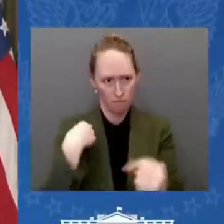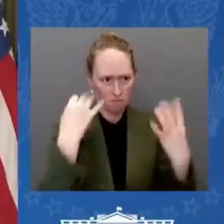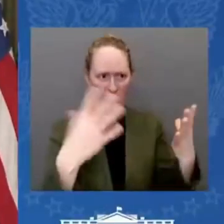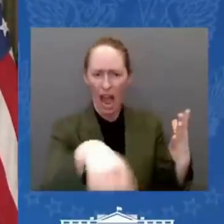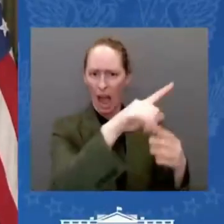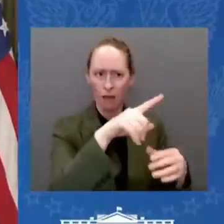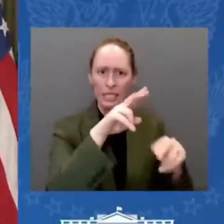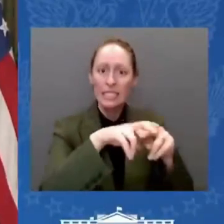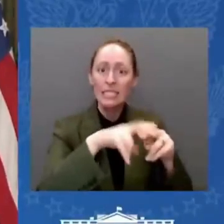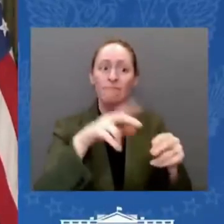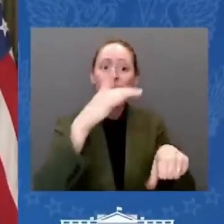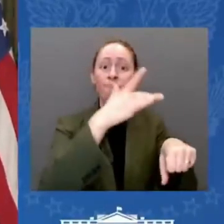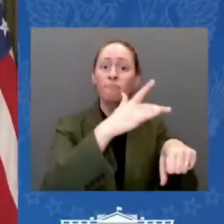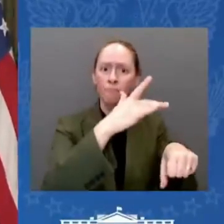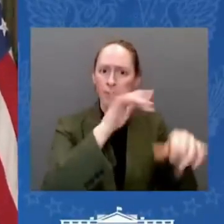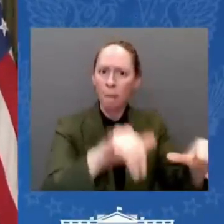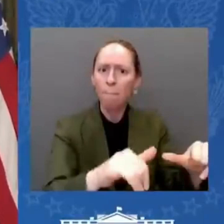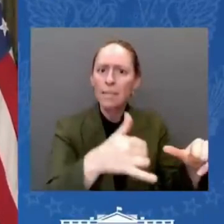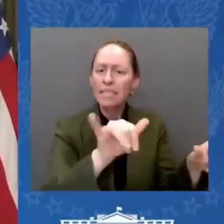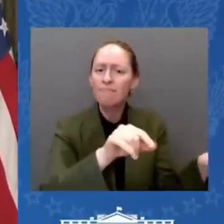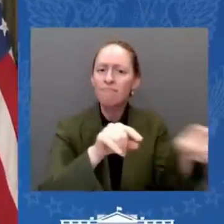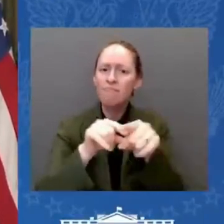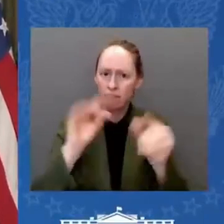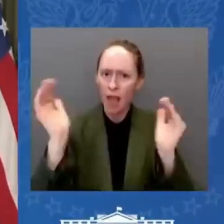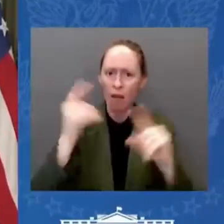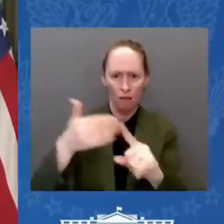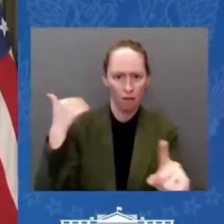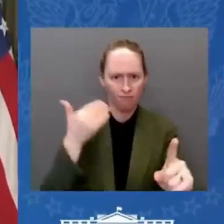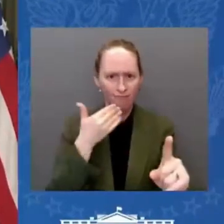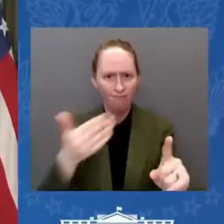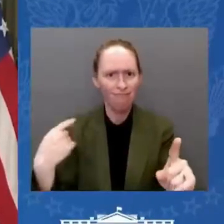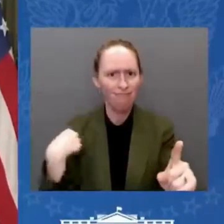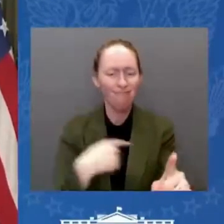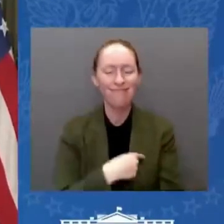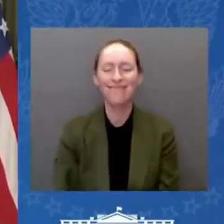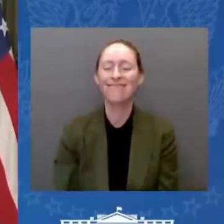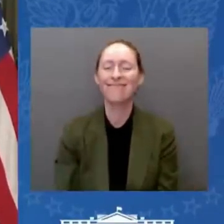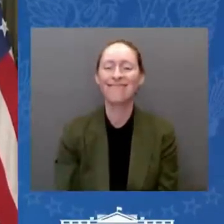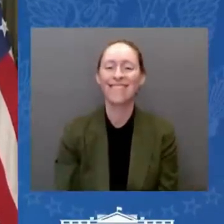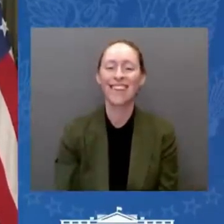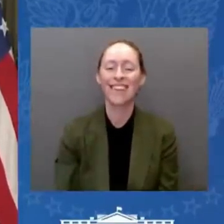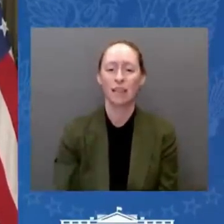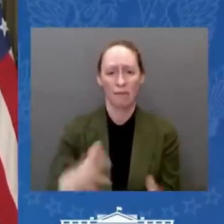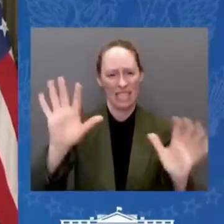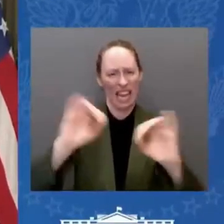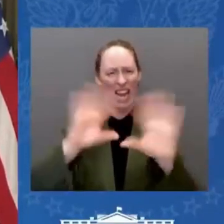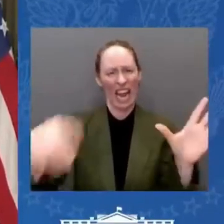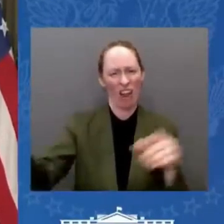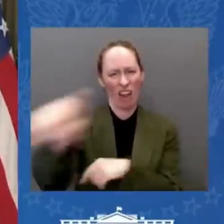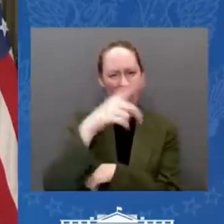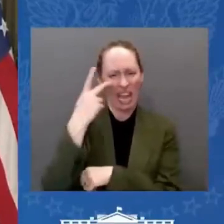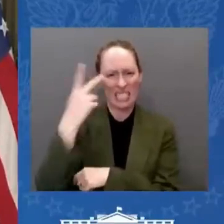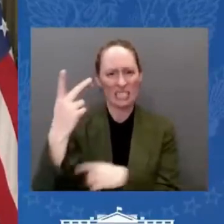we know is that voters, spoke clearly about their concerns about raising costs, the rising costs that they're